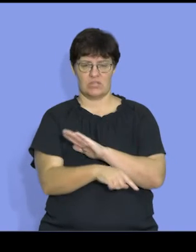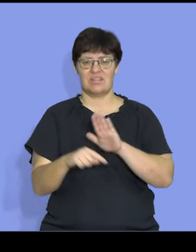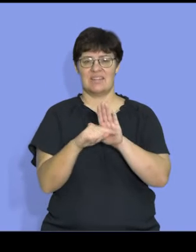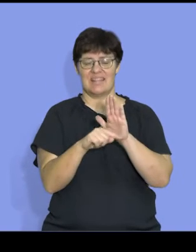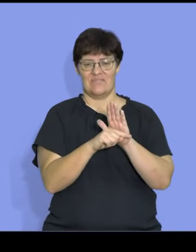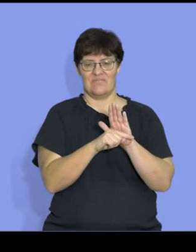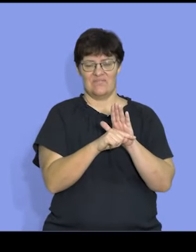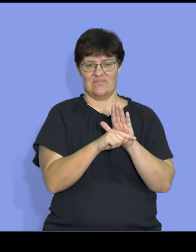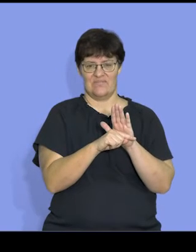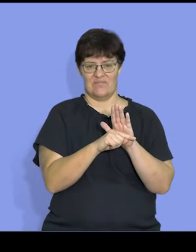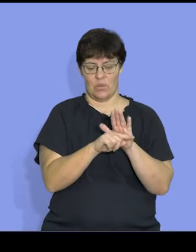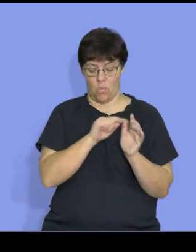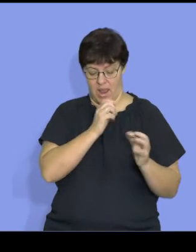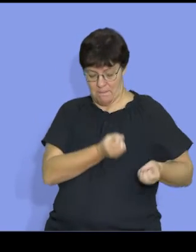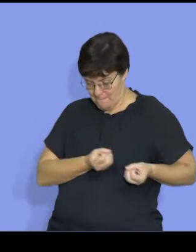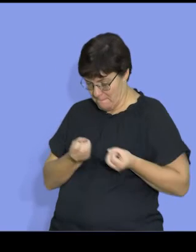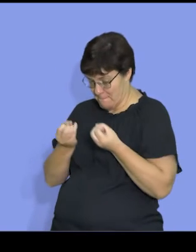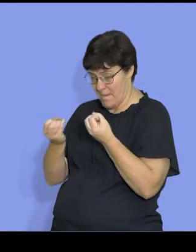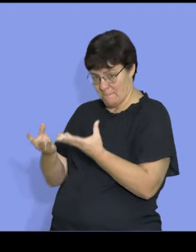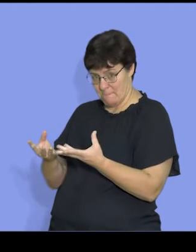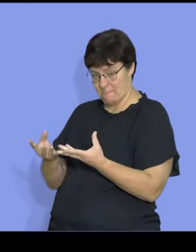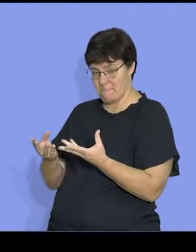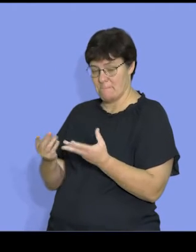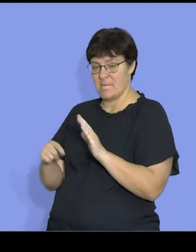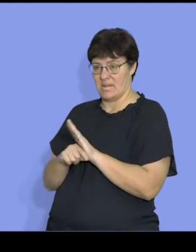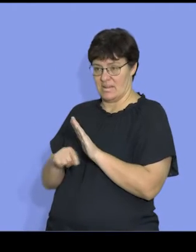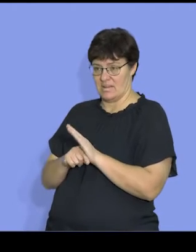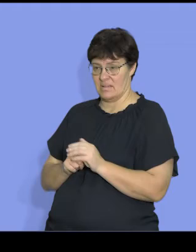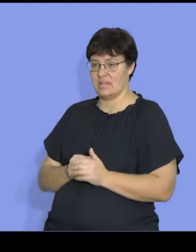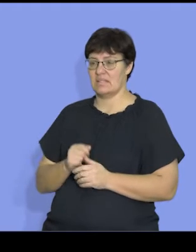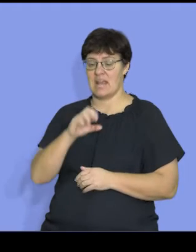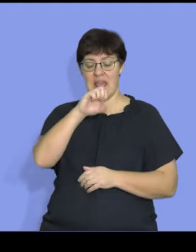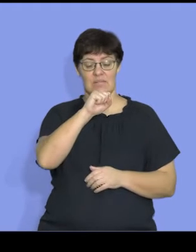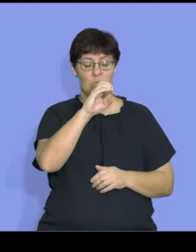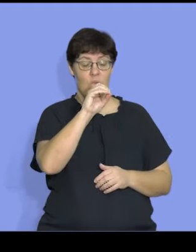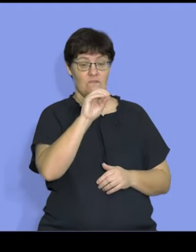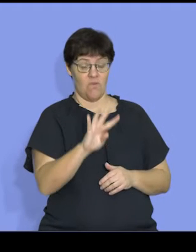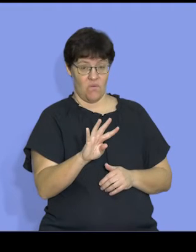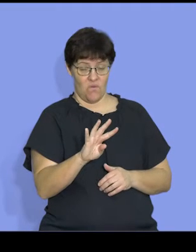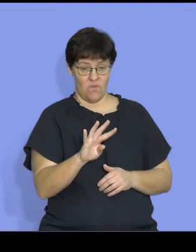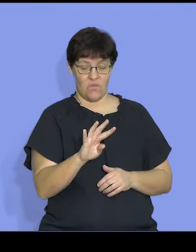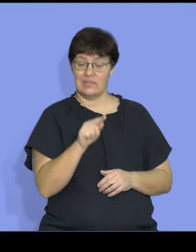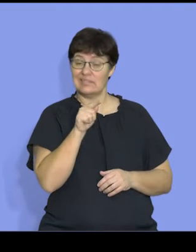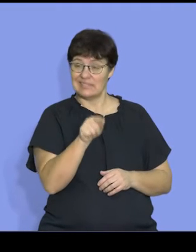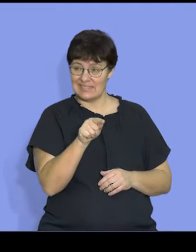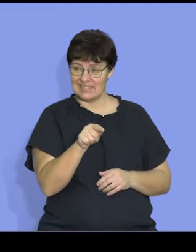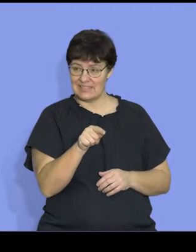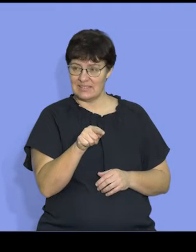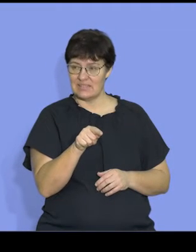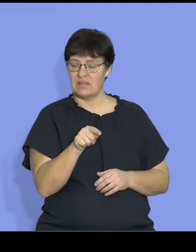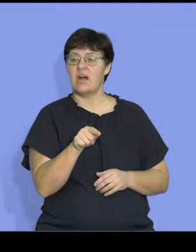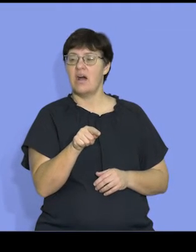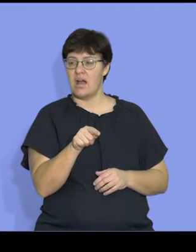case. While if you check the sulfate ion, in this case, the sulfate ion is a spectator because